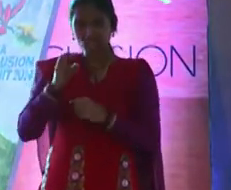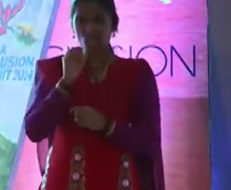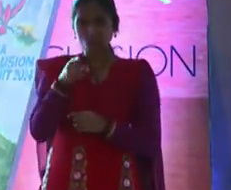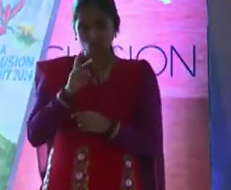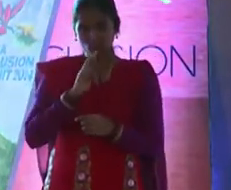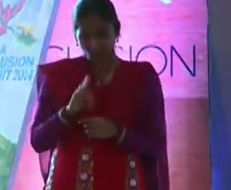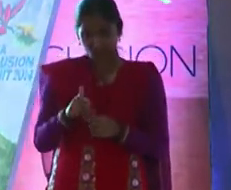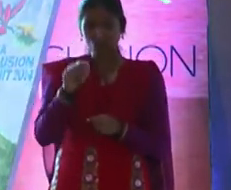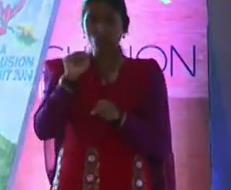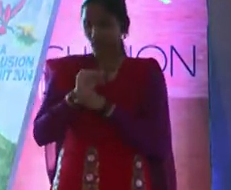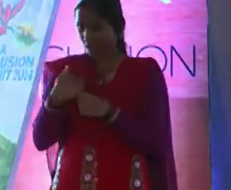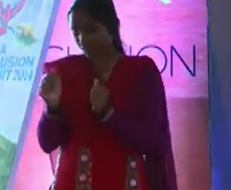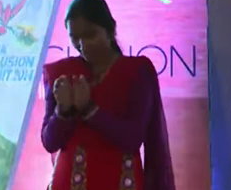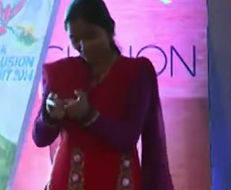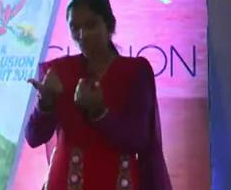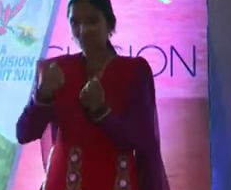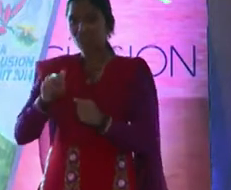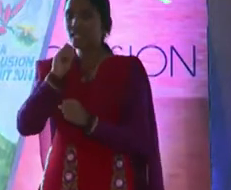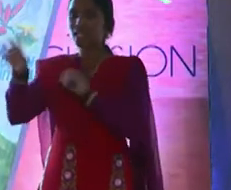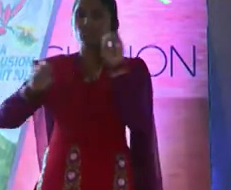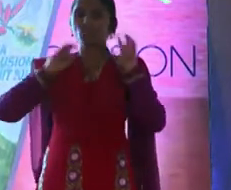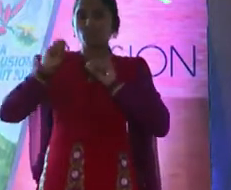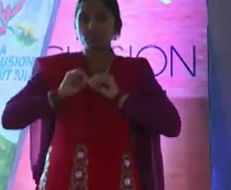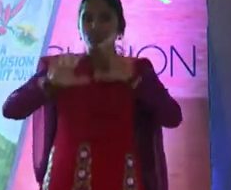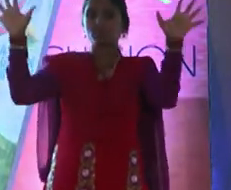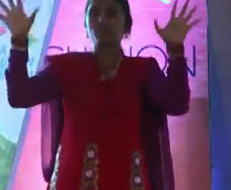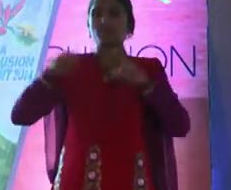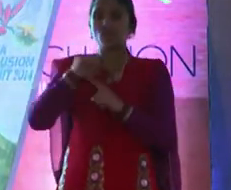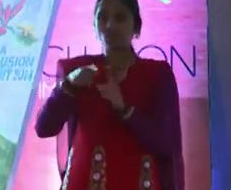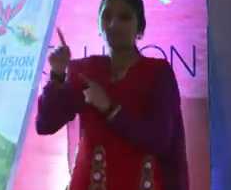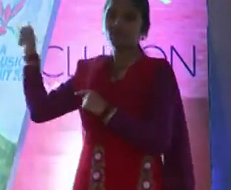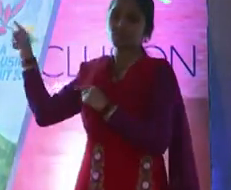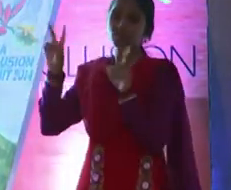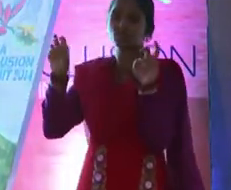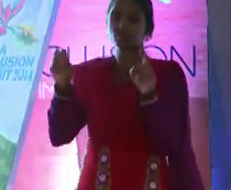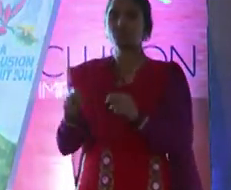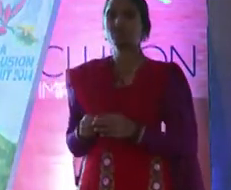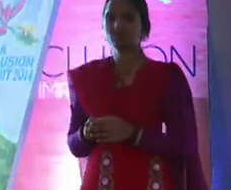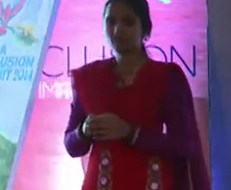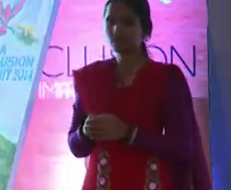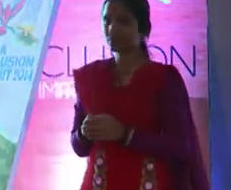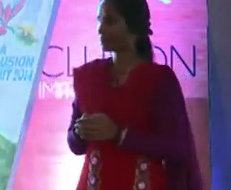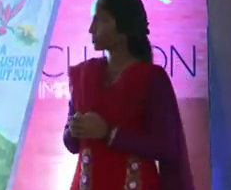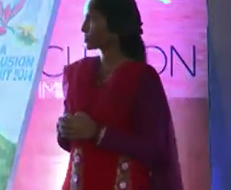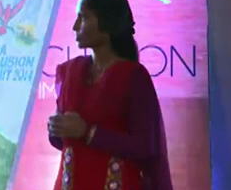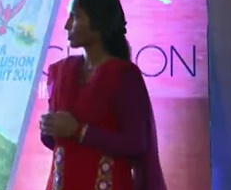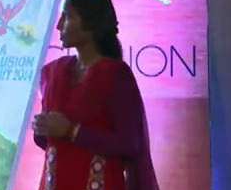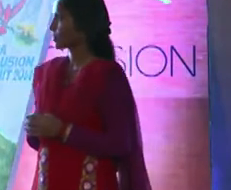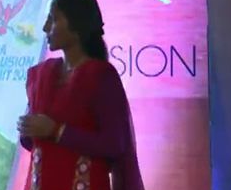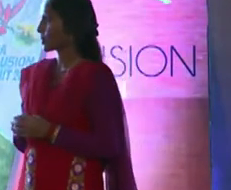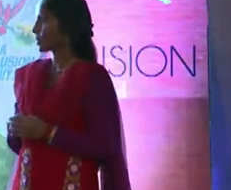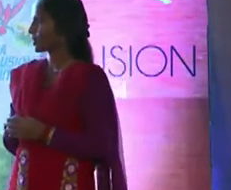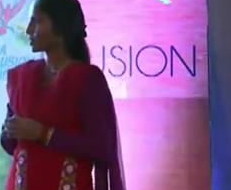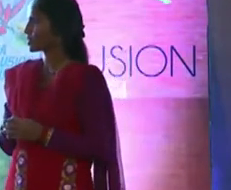are working with you, or are in touch with you, should please enroll in the Aadhaar system so that the